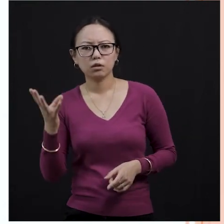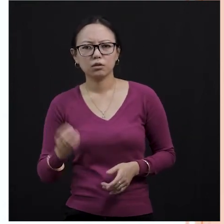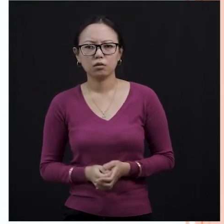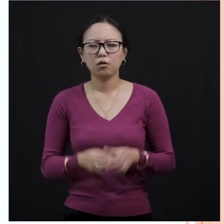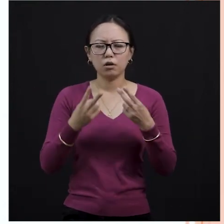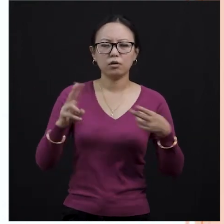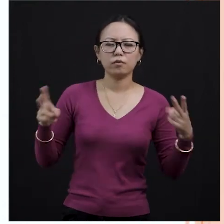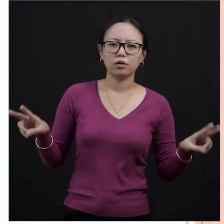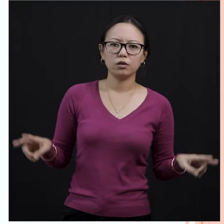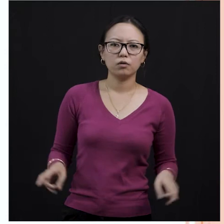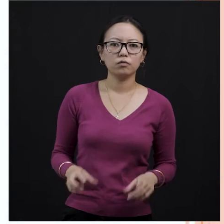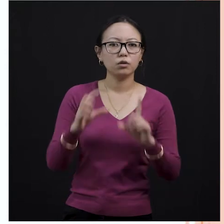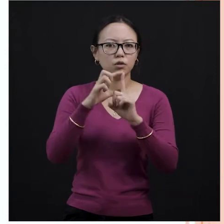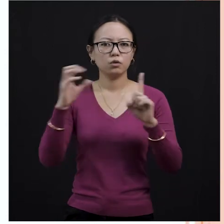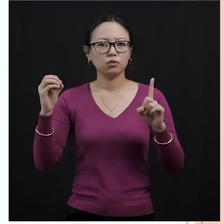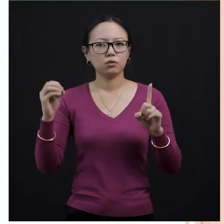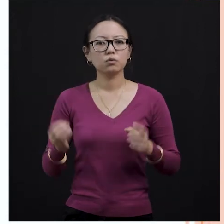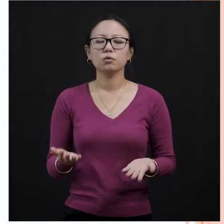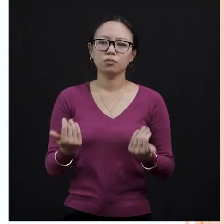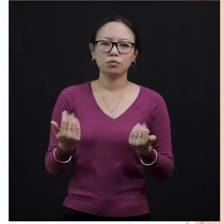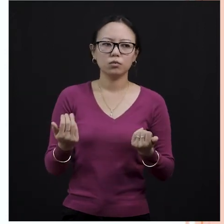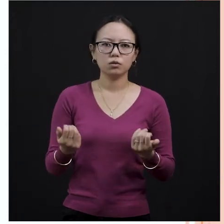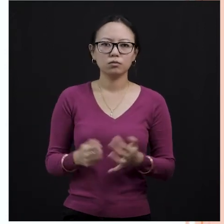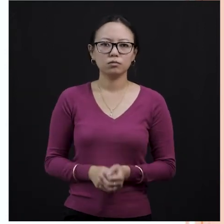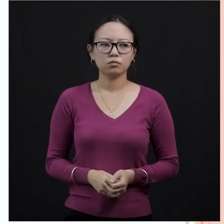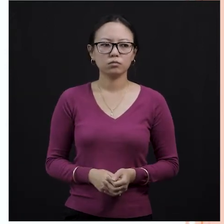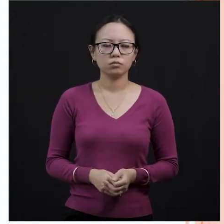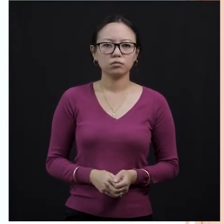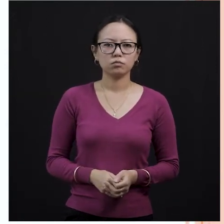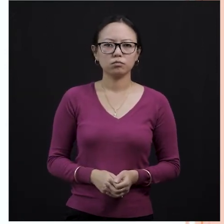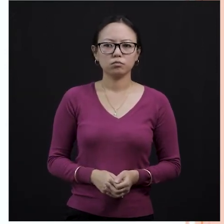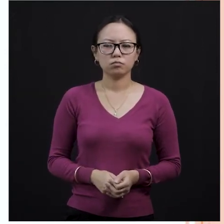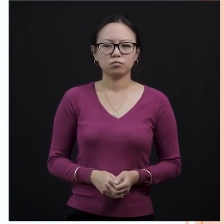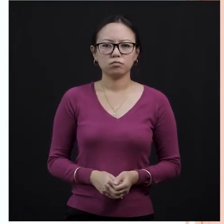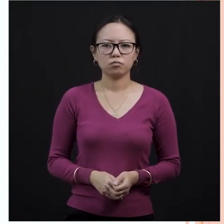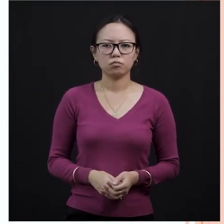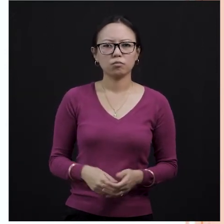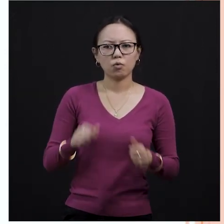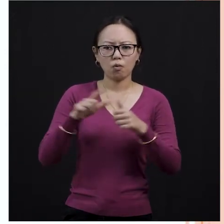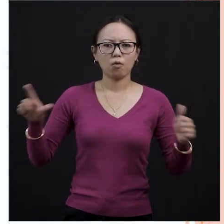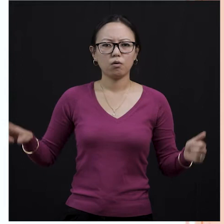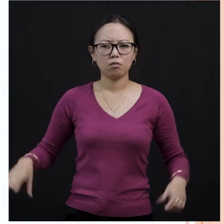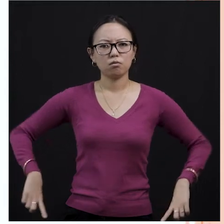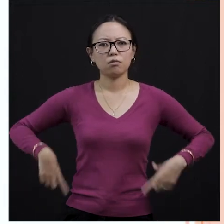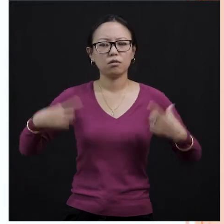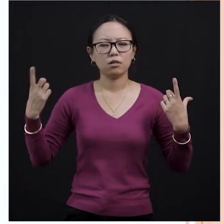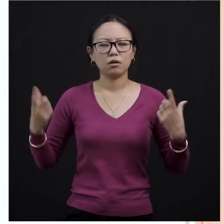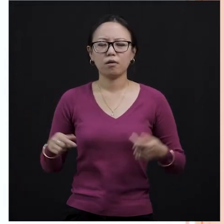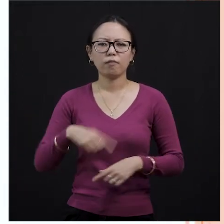okay? So understand that mathematics is alive with us. We live with mathematics, okay?